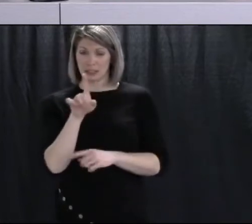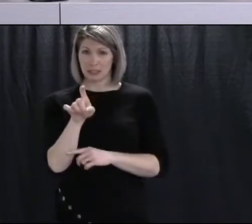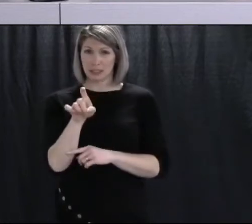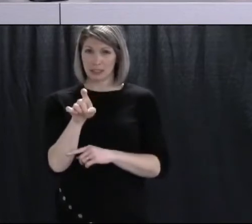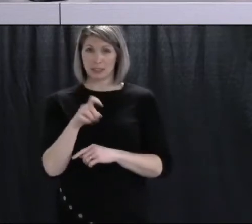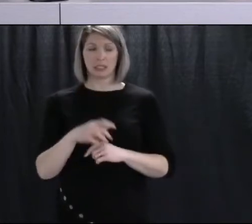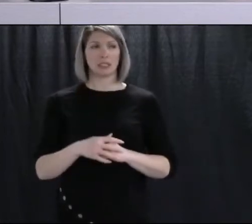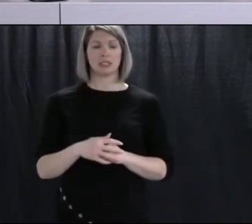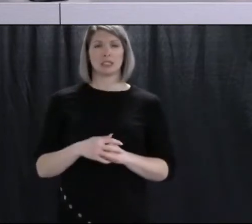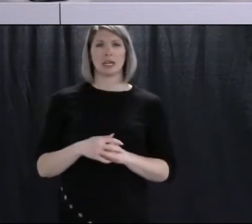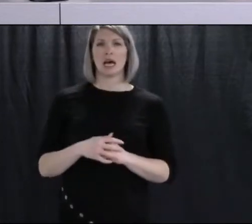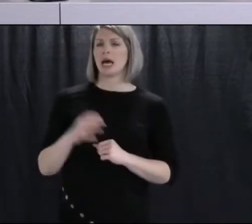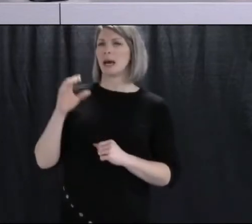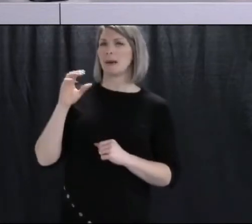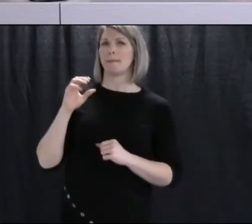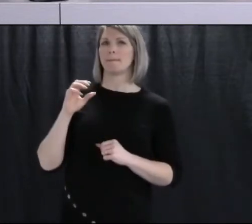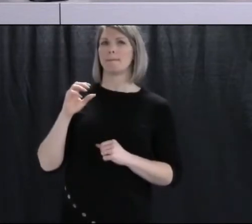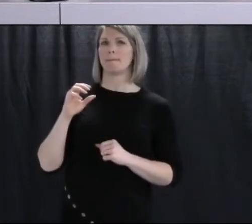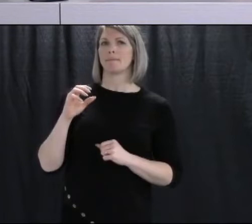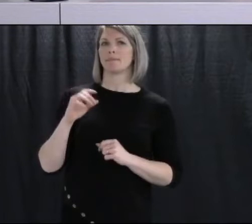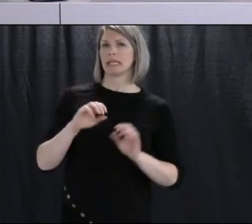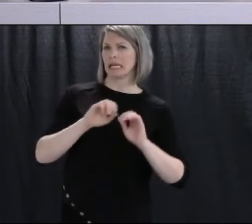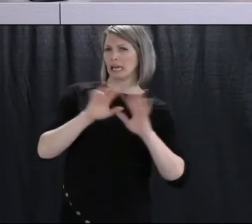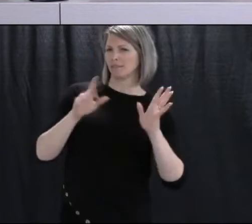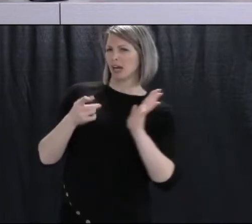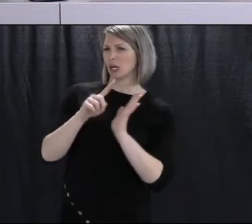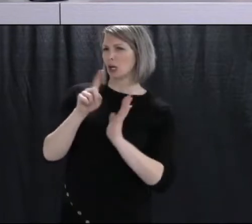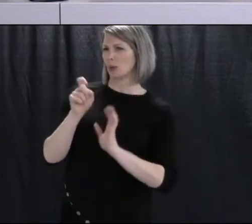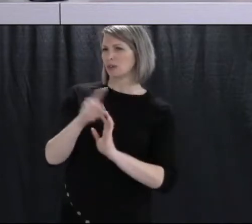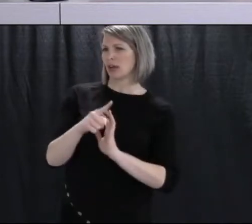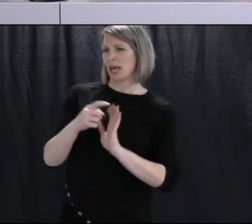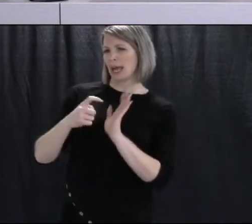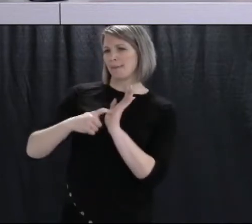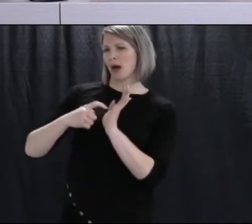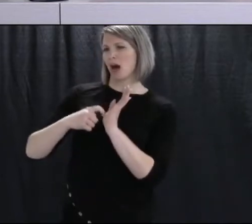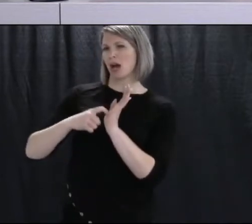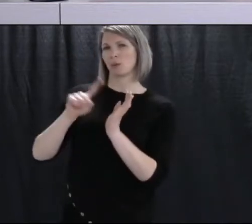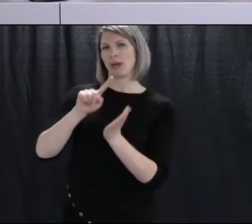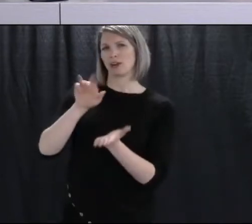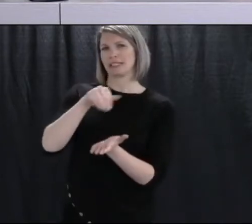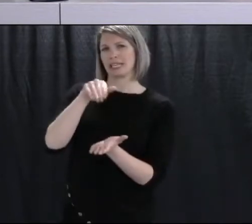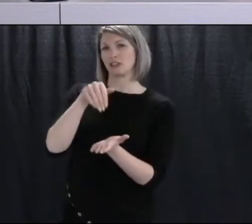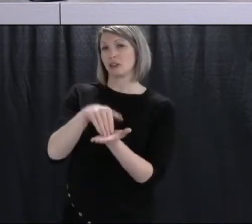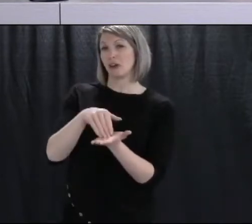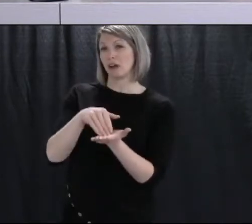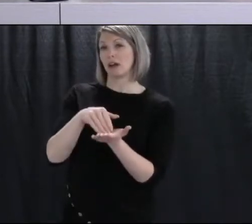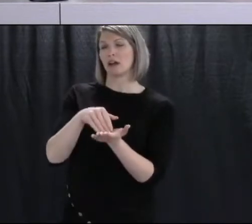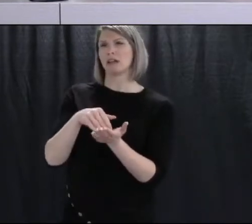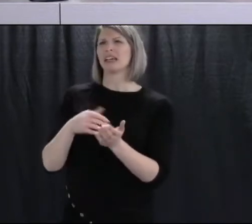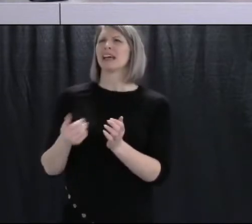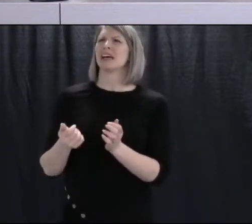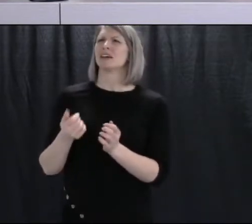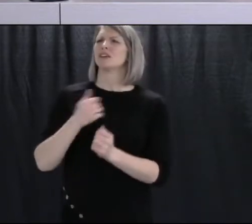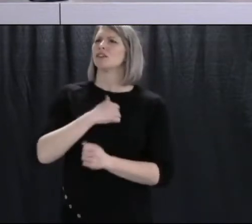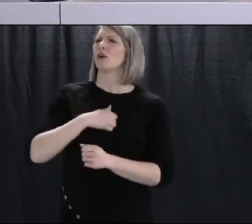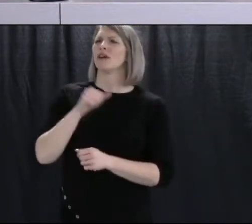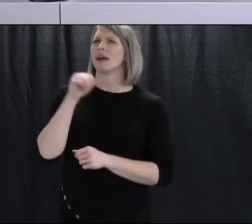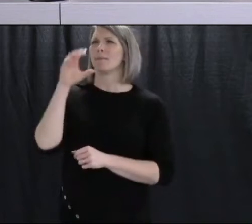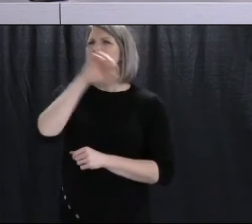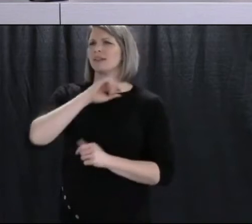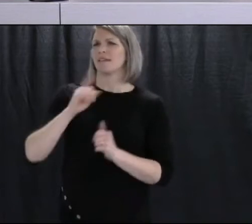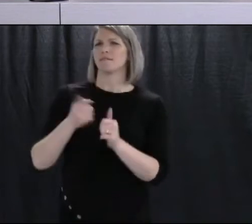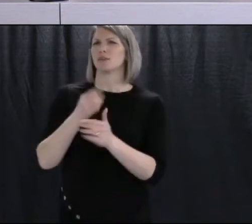I didn't get the company. No. It was a mine in Central that was still working. Yes. Yeah, okay. Yeah, sorry, Peter, couldn't get the first part of